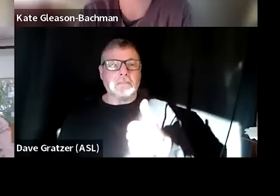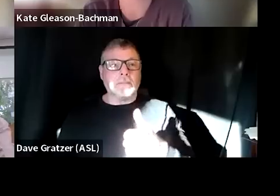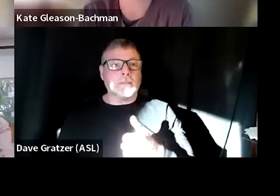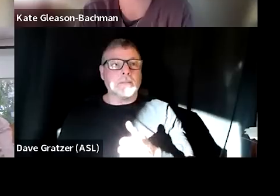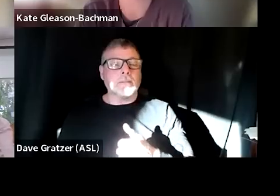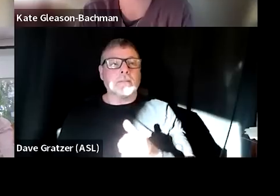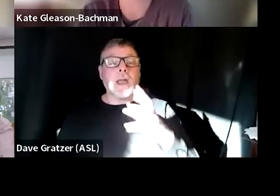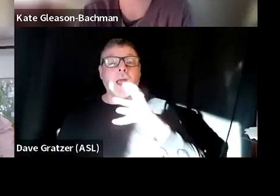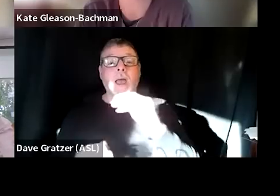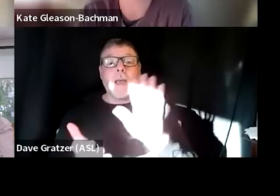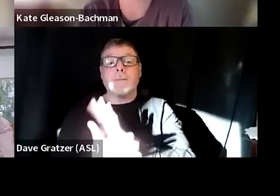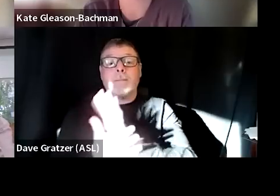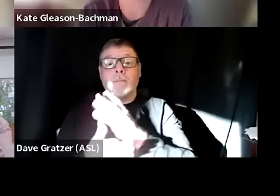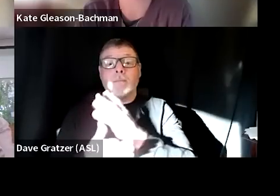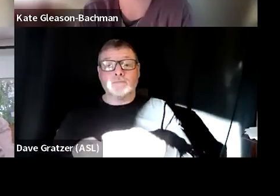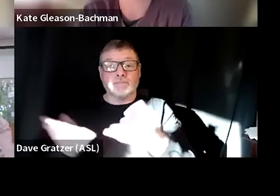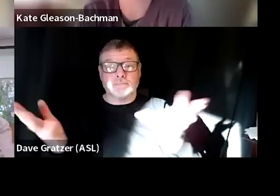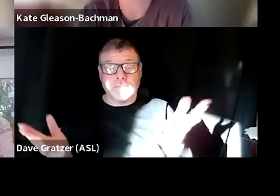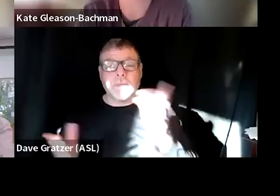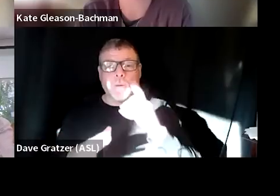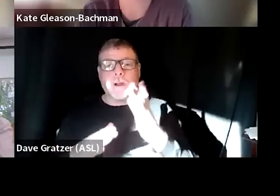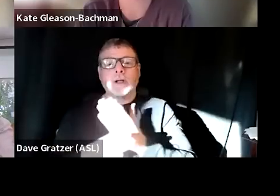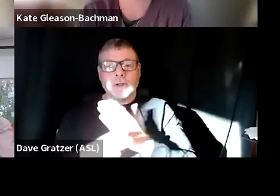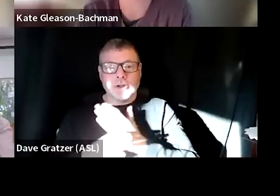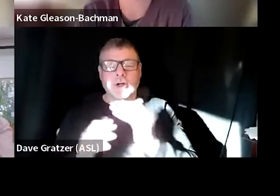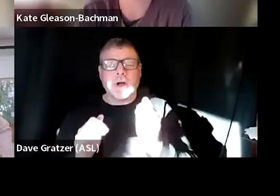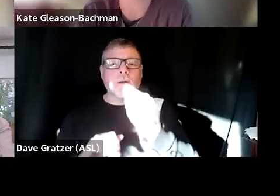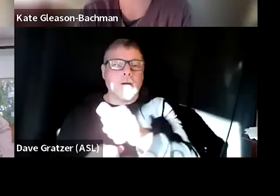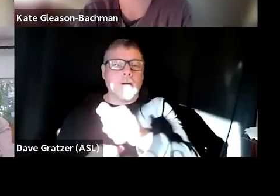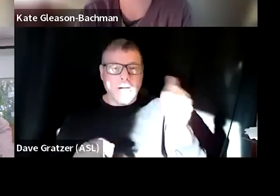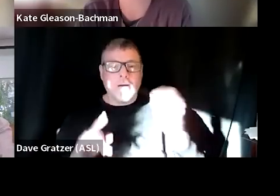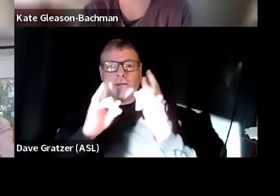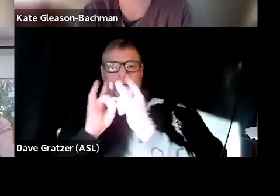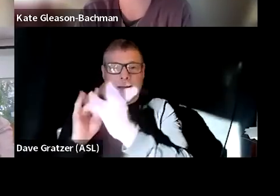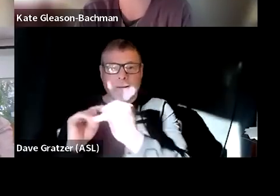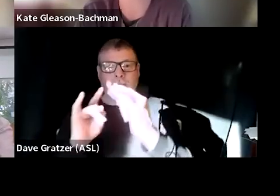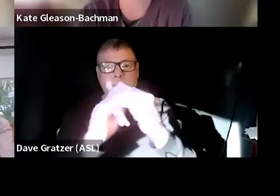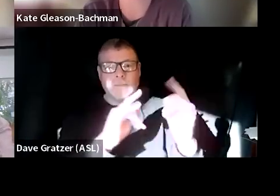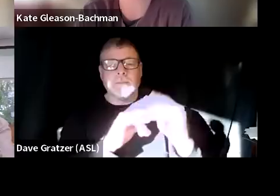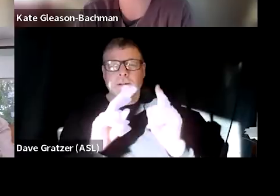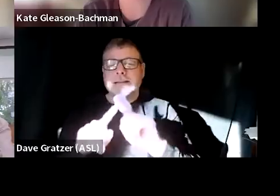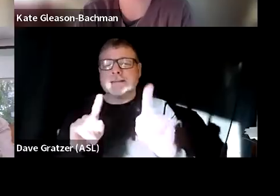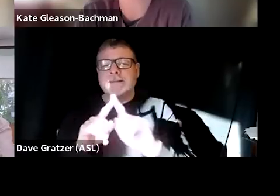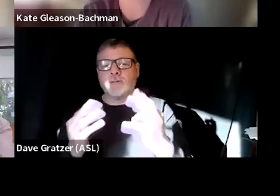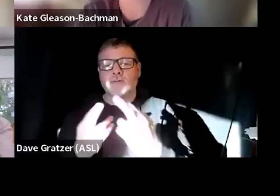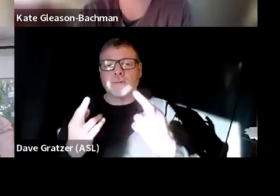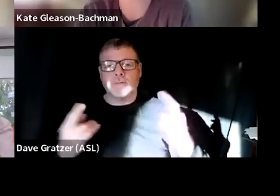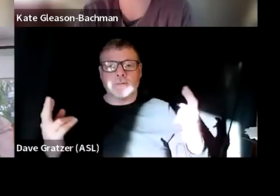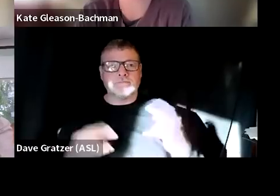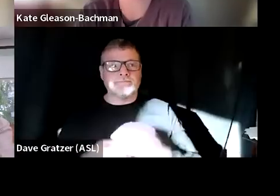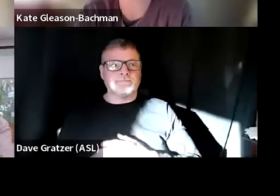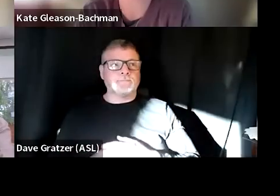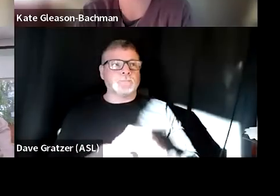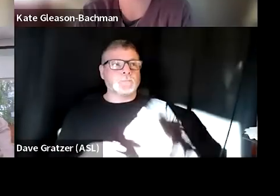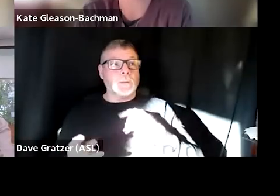out pamphlets help out a lot, because they will share pamphlets with other encampments. food resources. I mean, Yeah. we've walked